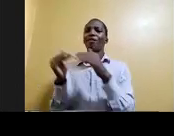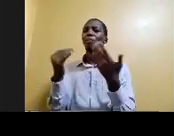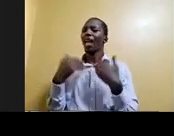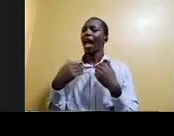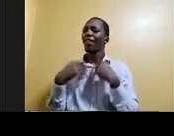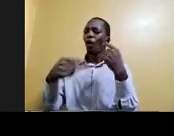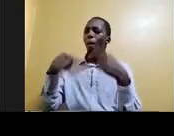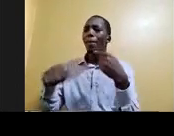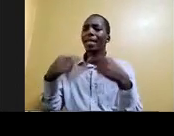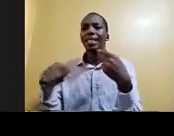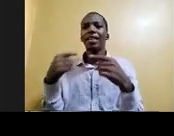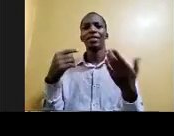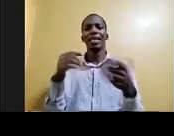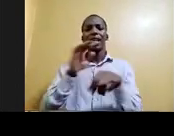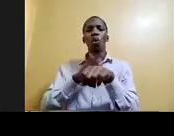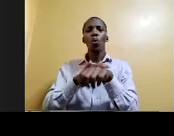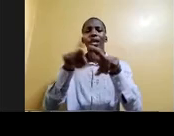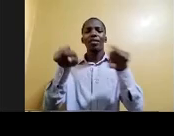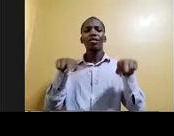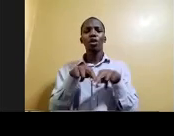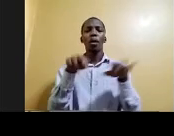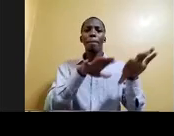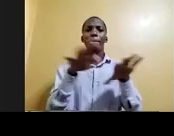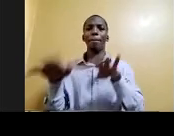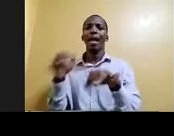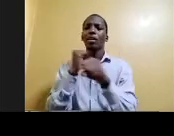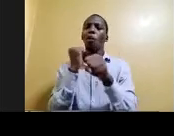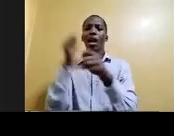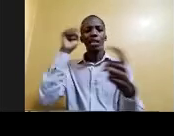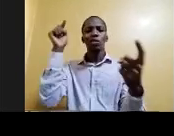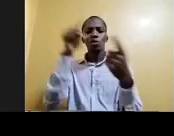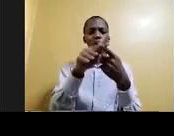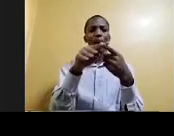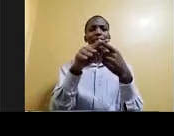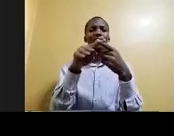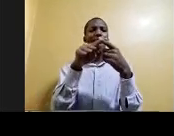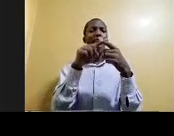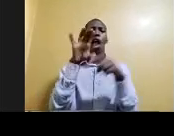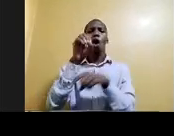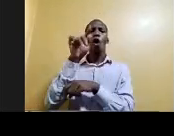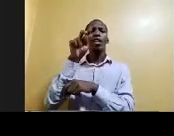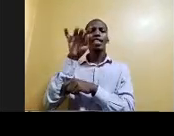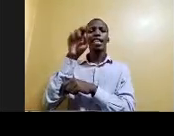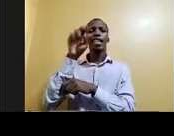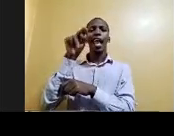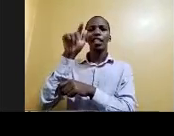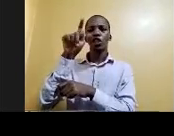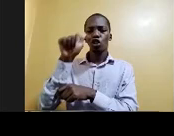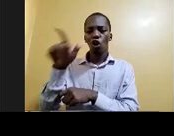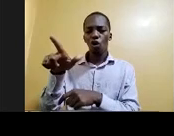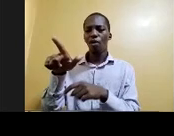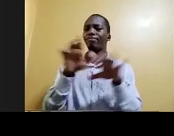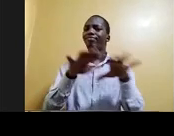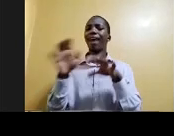a good regional market, working towards continental markets, especially the African Free Trade Area.